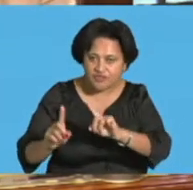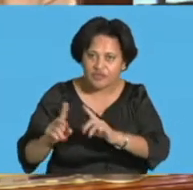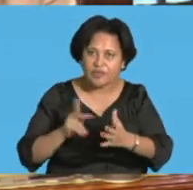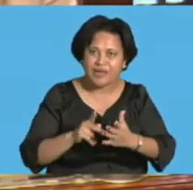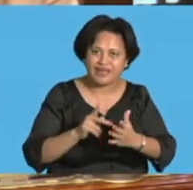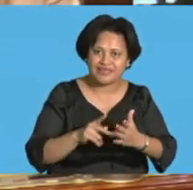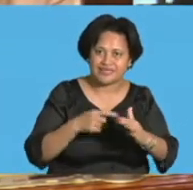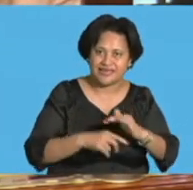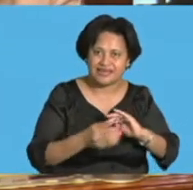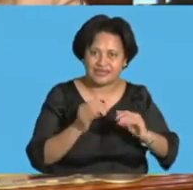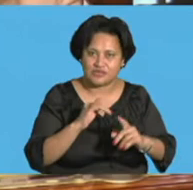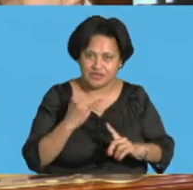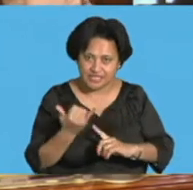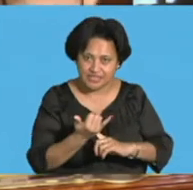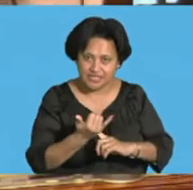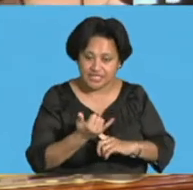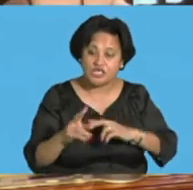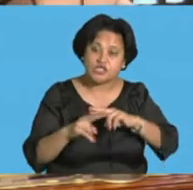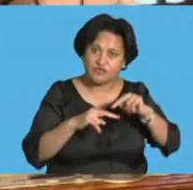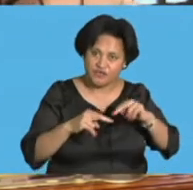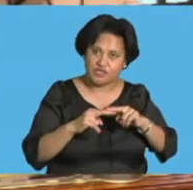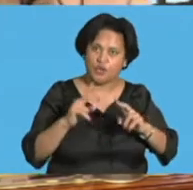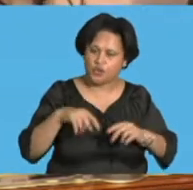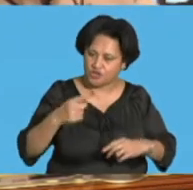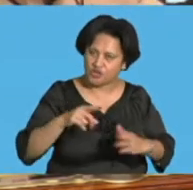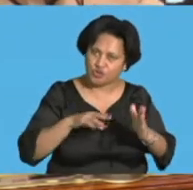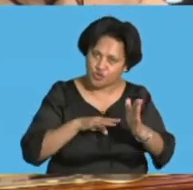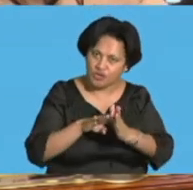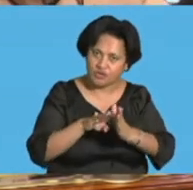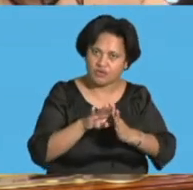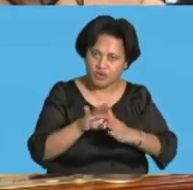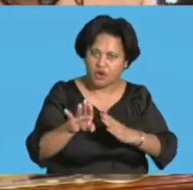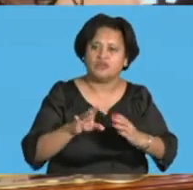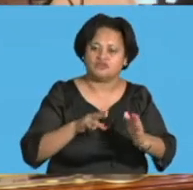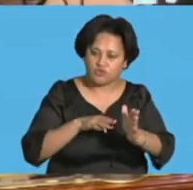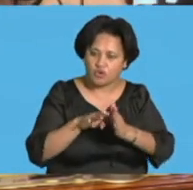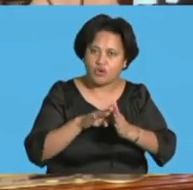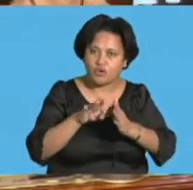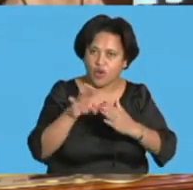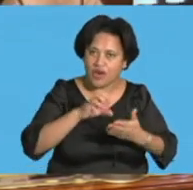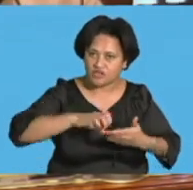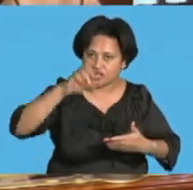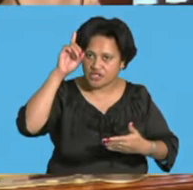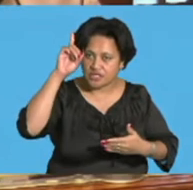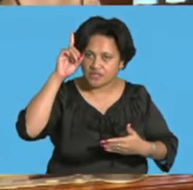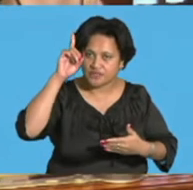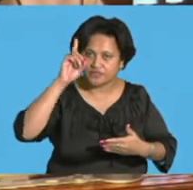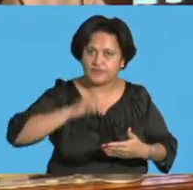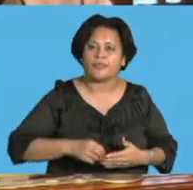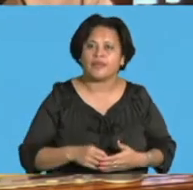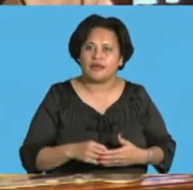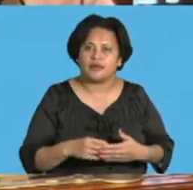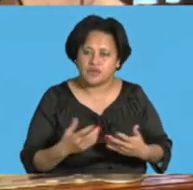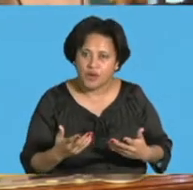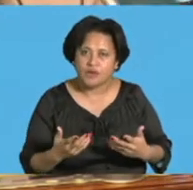dreams. Mr. Speaker, sir, Fiji will continue to grow and improve education, developing quality education, as this is what this government is committed to